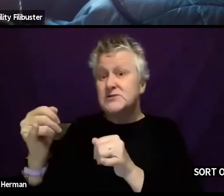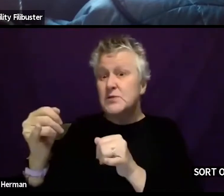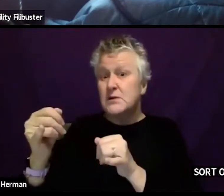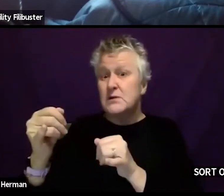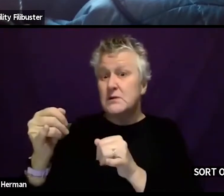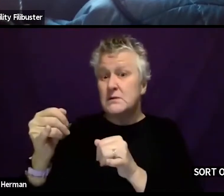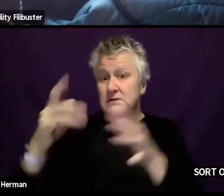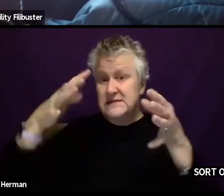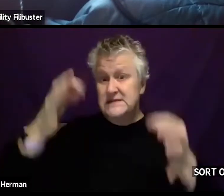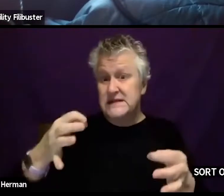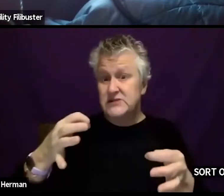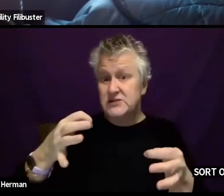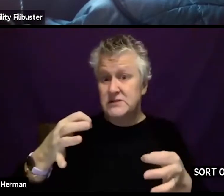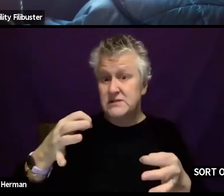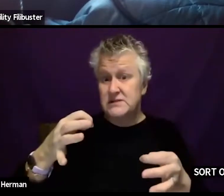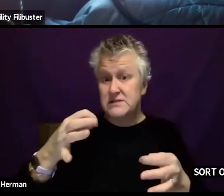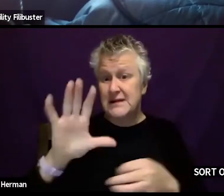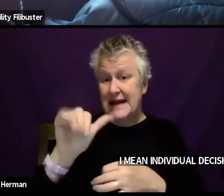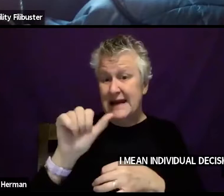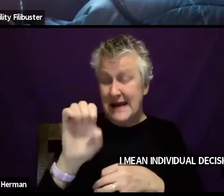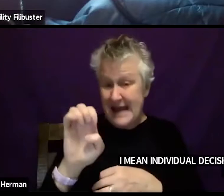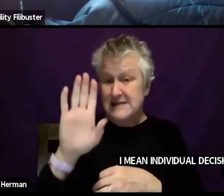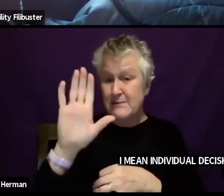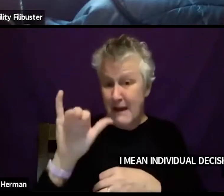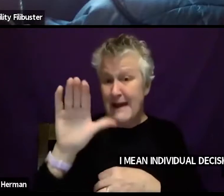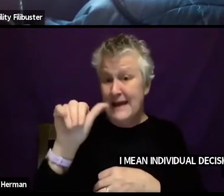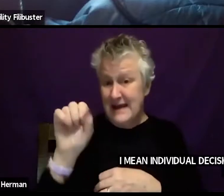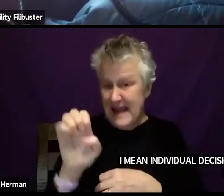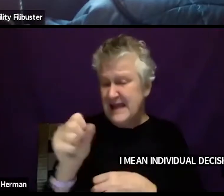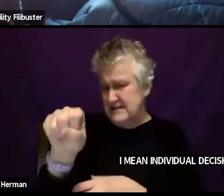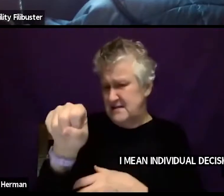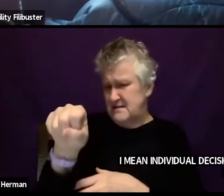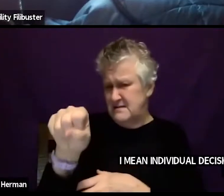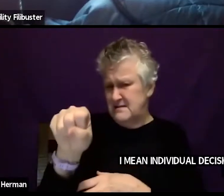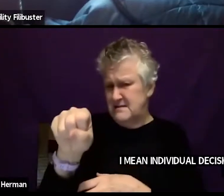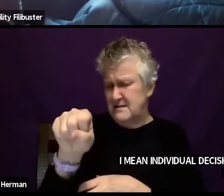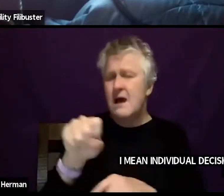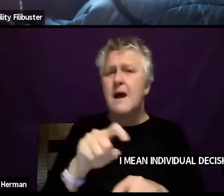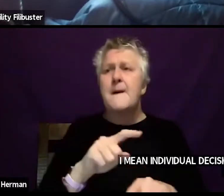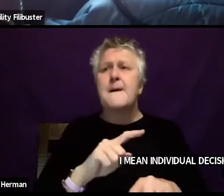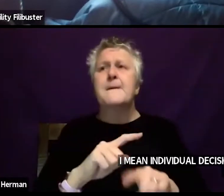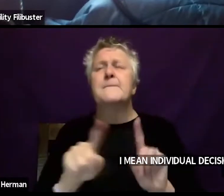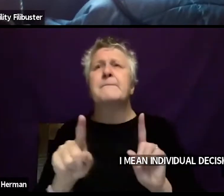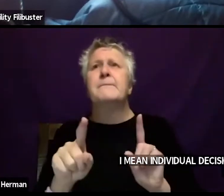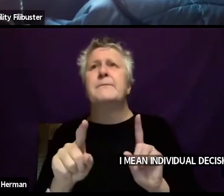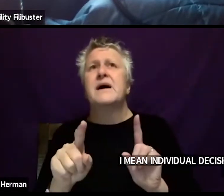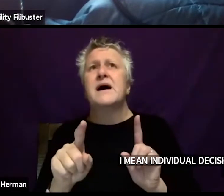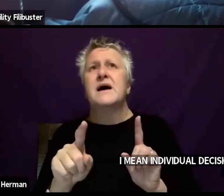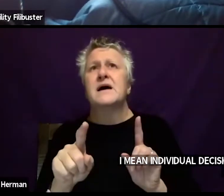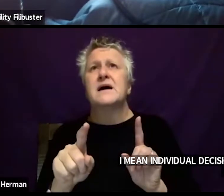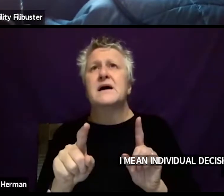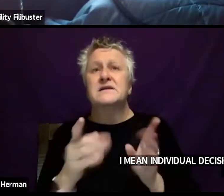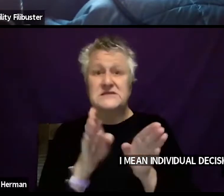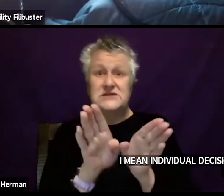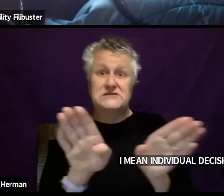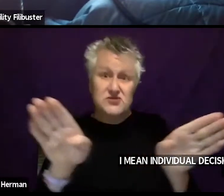happened, and there have certainly been cases recently in the newspaper. So, for example, a